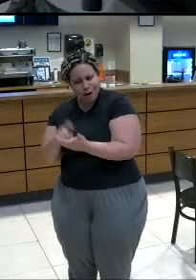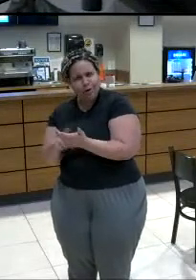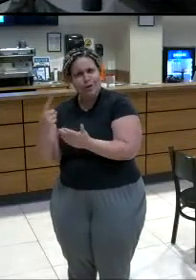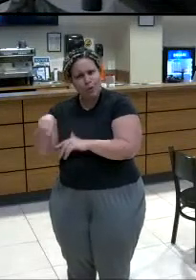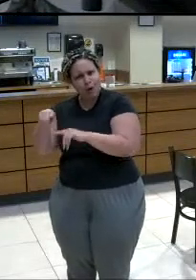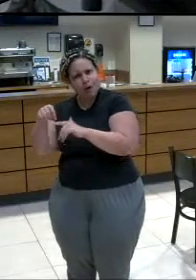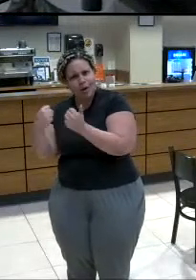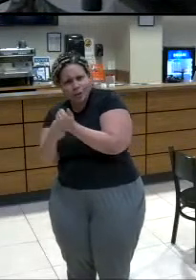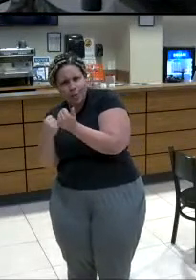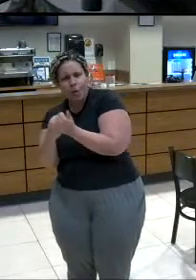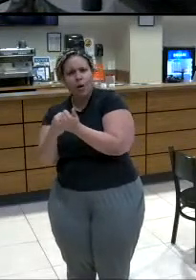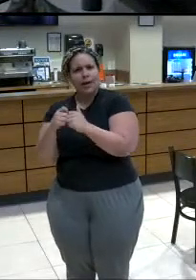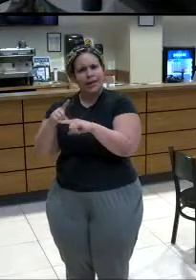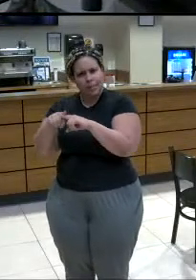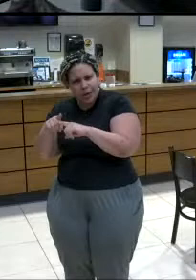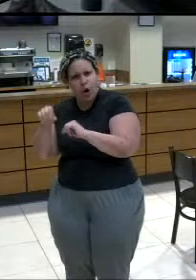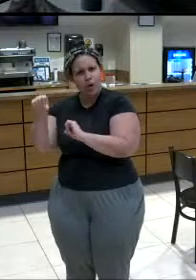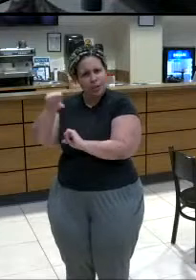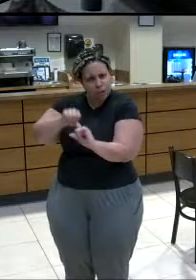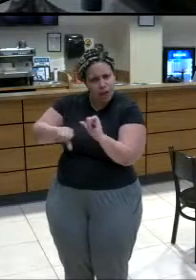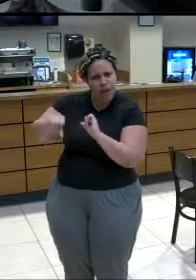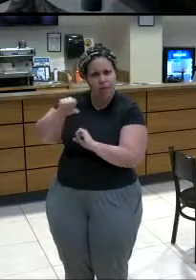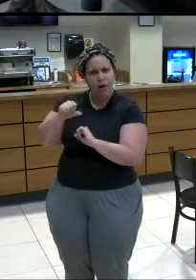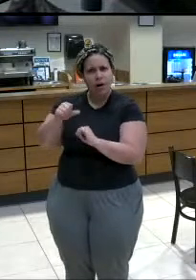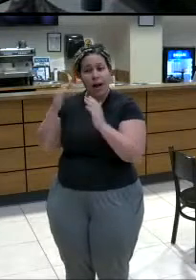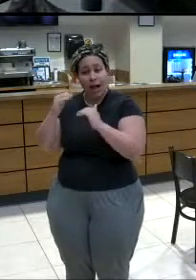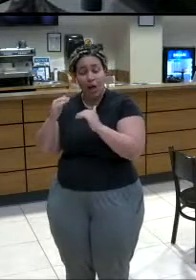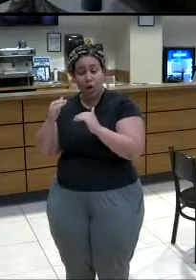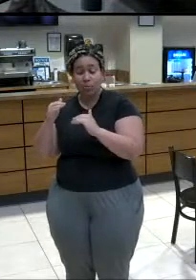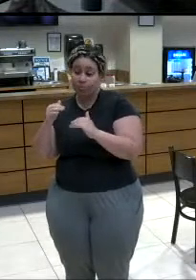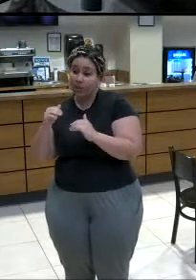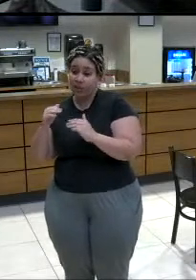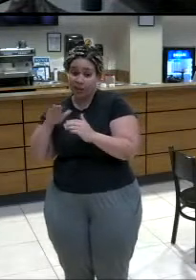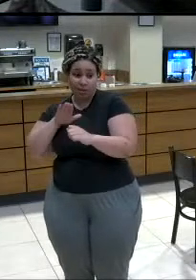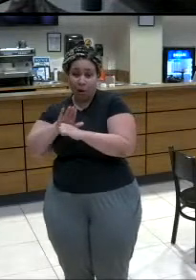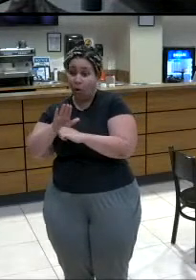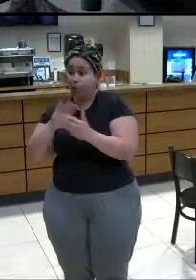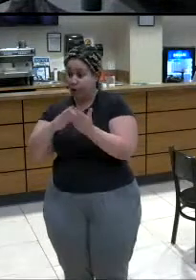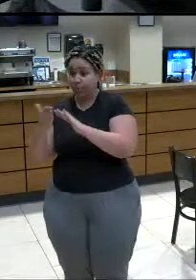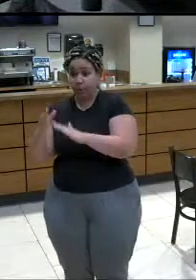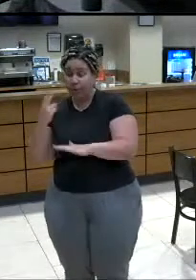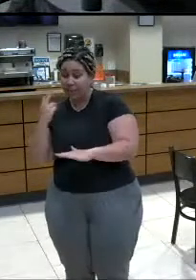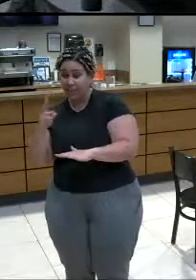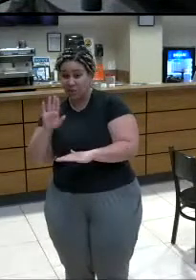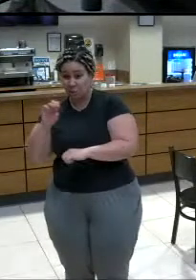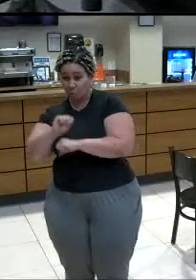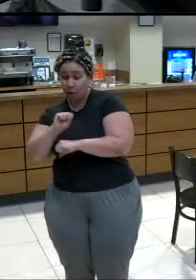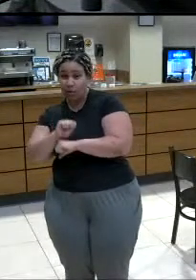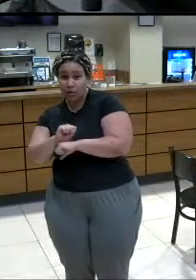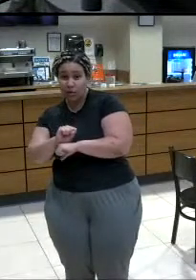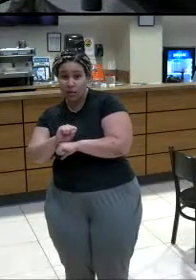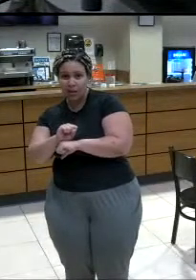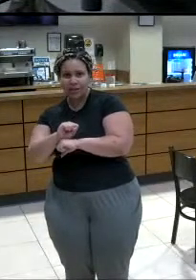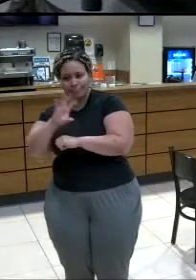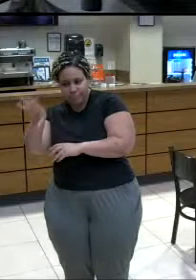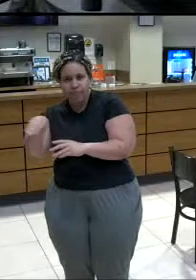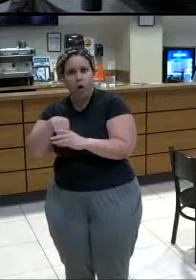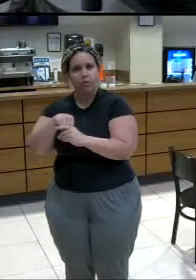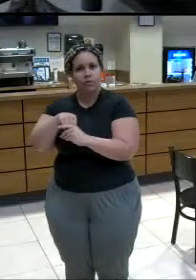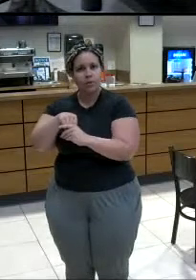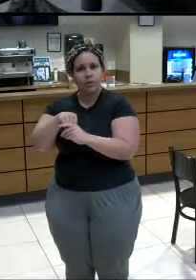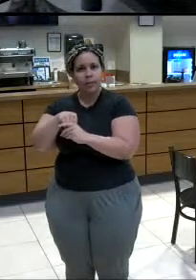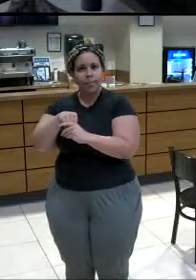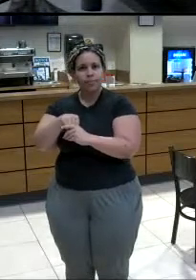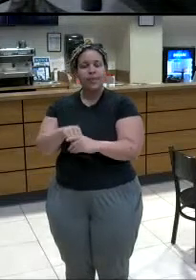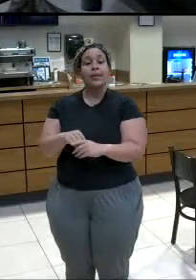point where that is visible for the entire community. Just saying that the people in the district are working together for the betterment